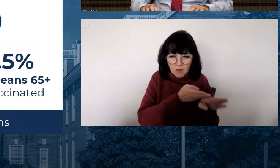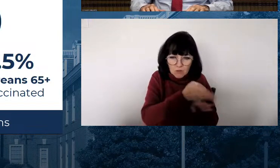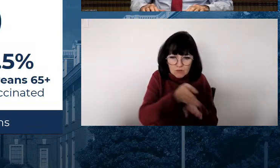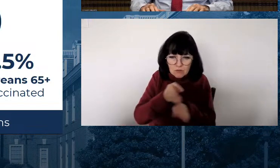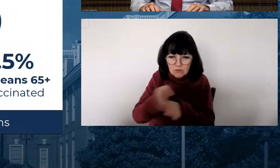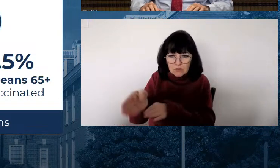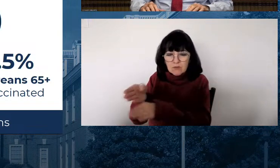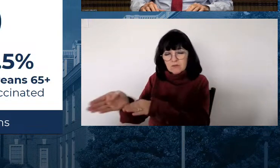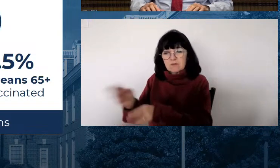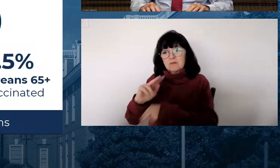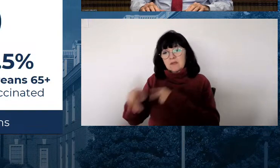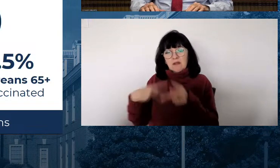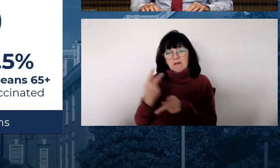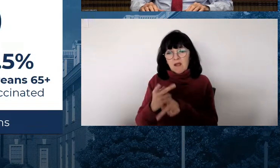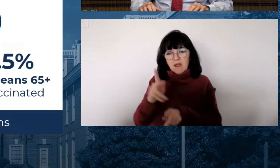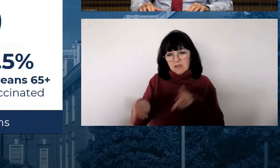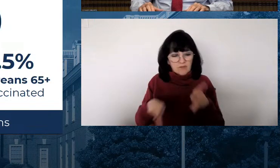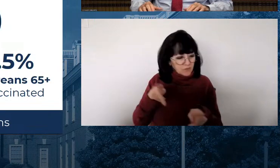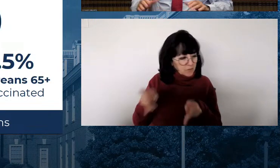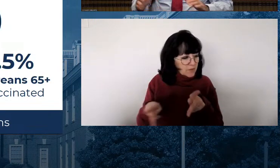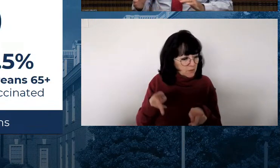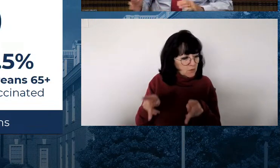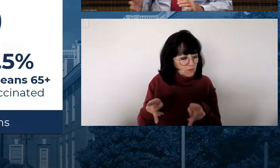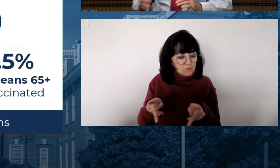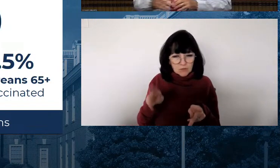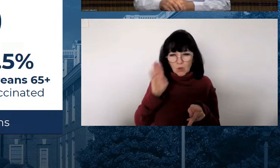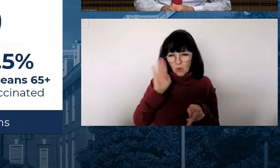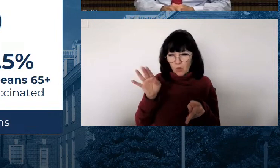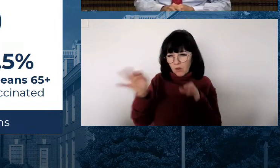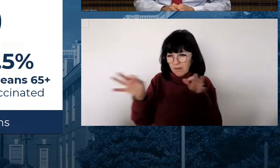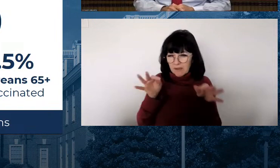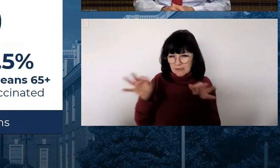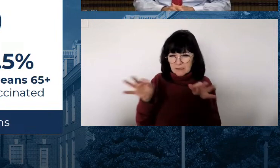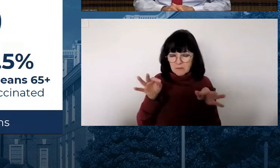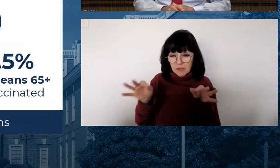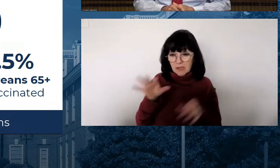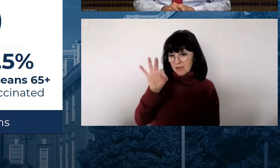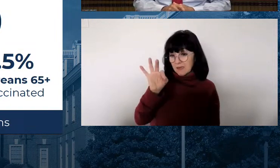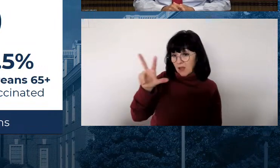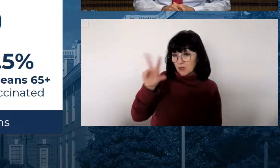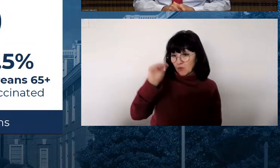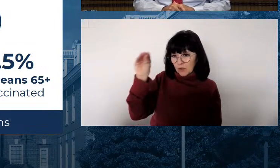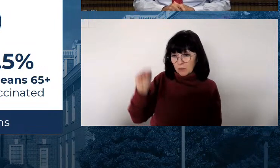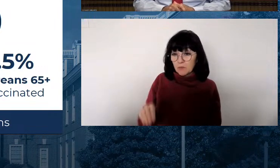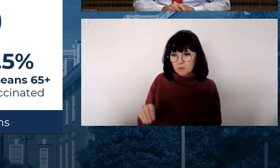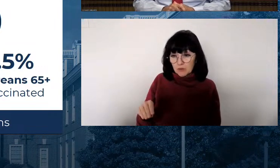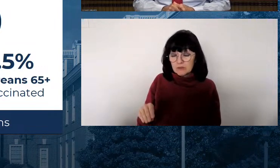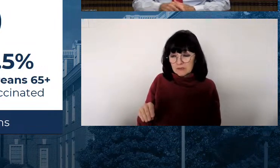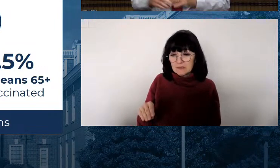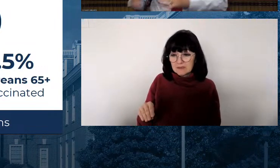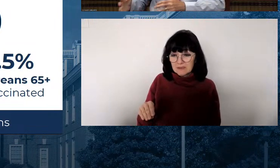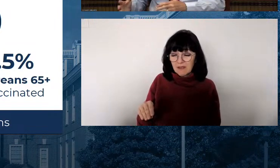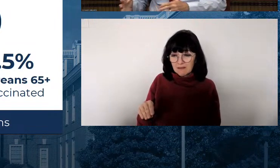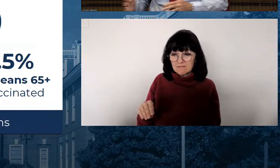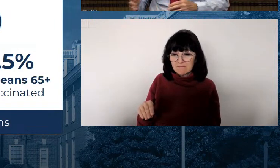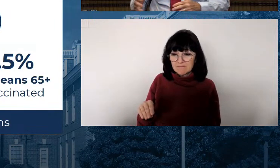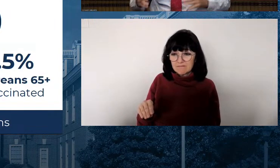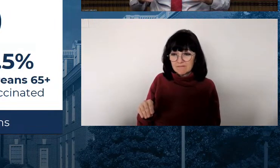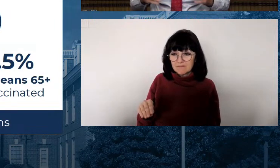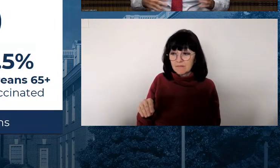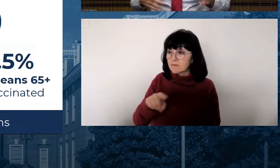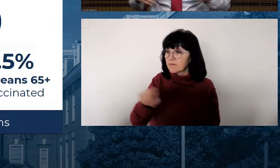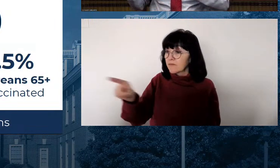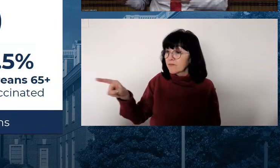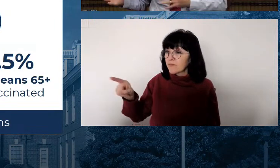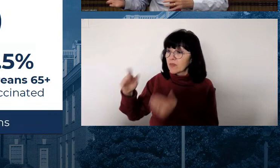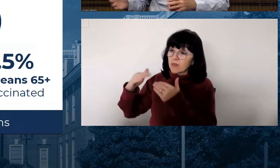about those subgroups in a minute, but 93% or better of Delawareans 65 and older,